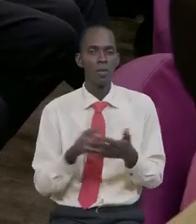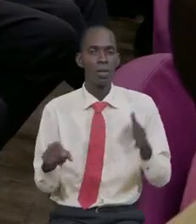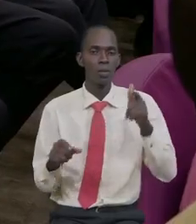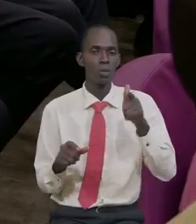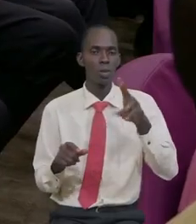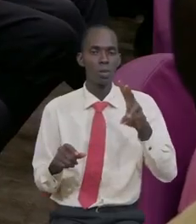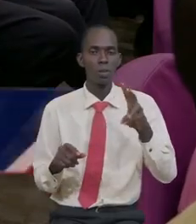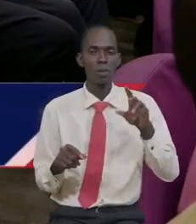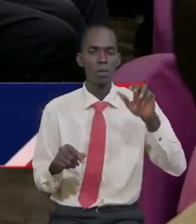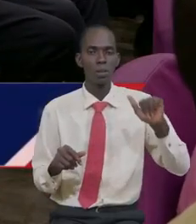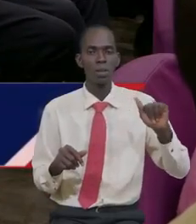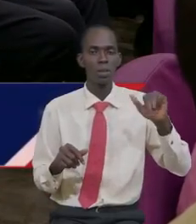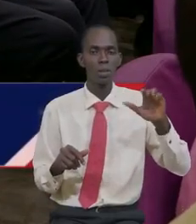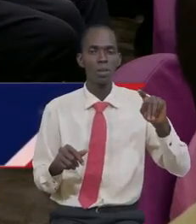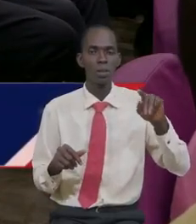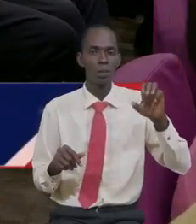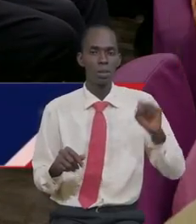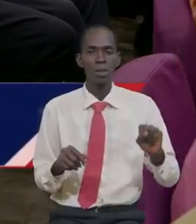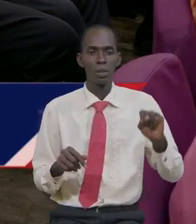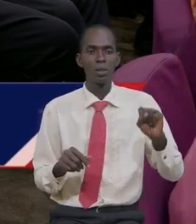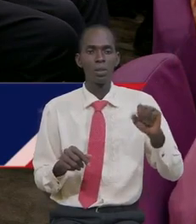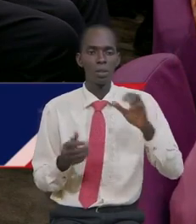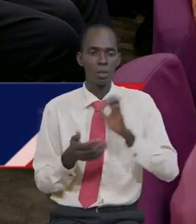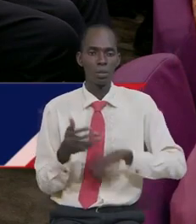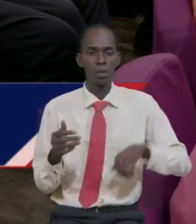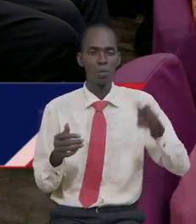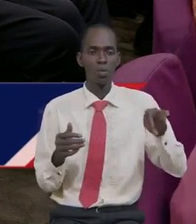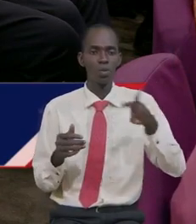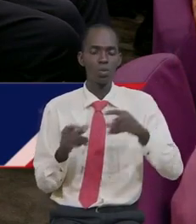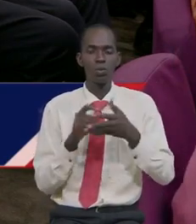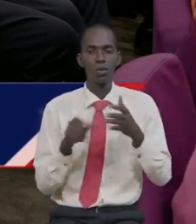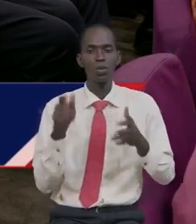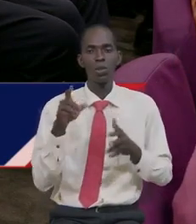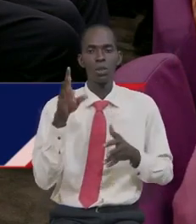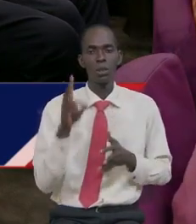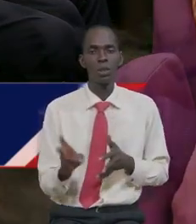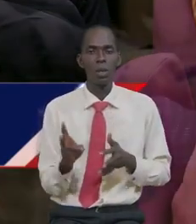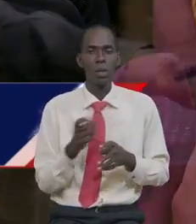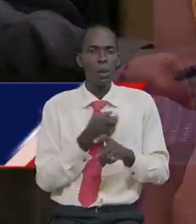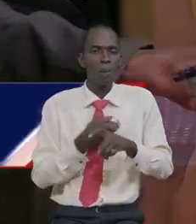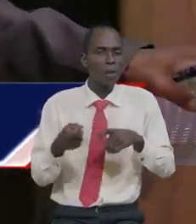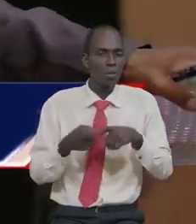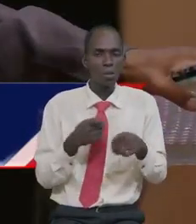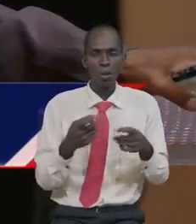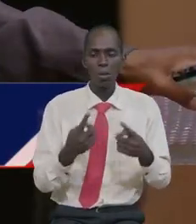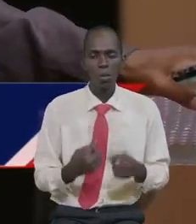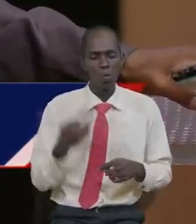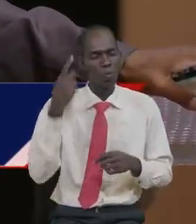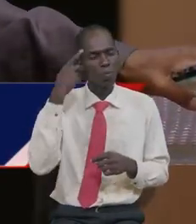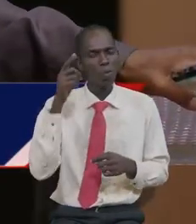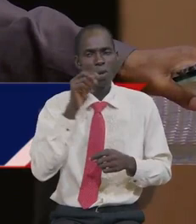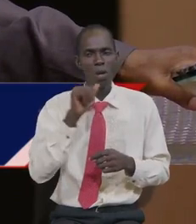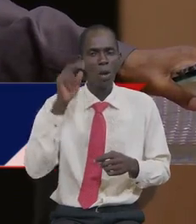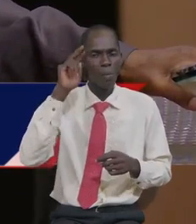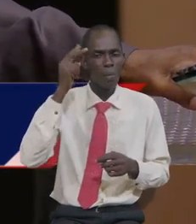Acts chapter 26, the purpose. Persecution comes, then there's perseverance, and then there